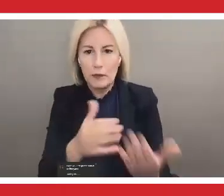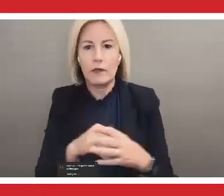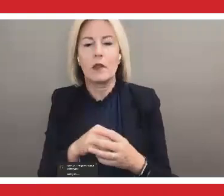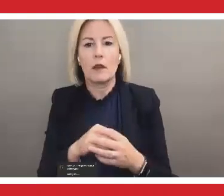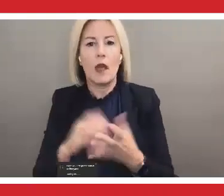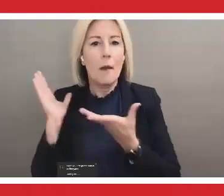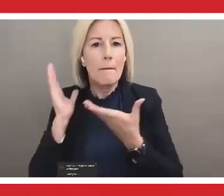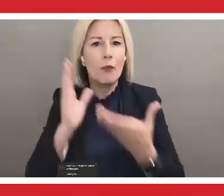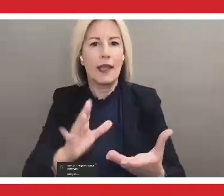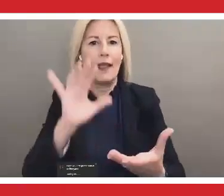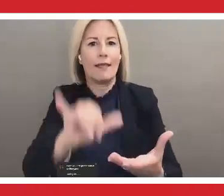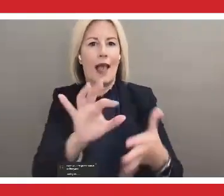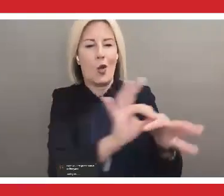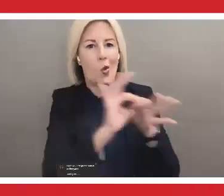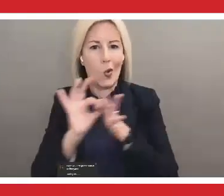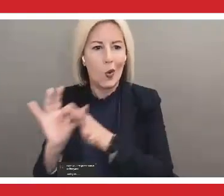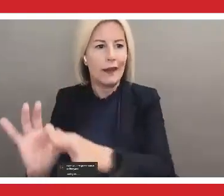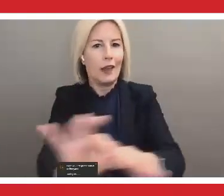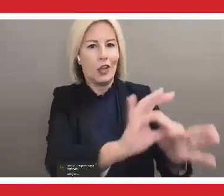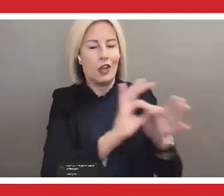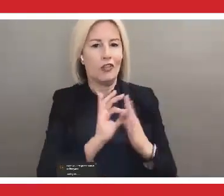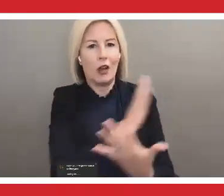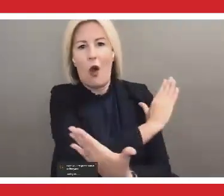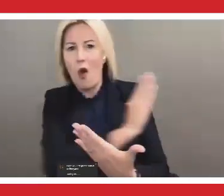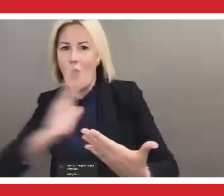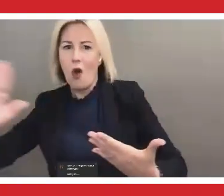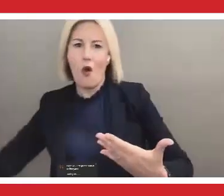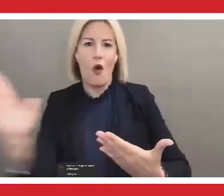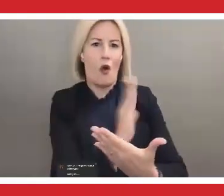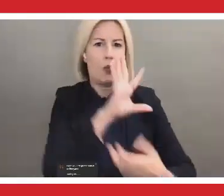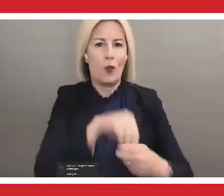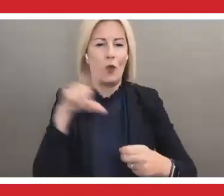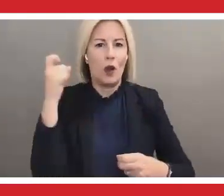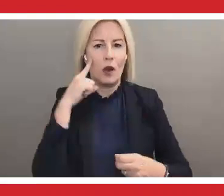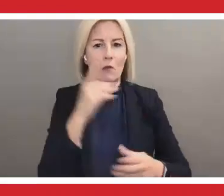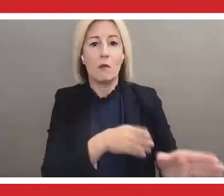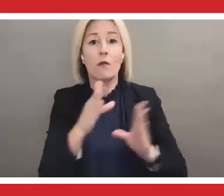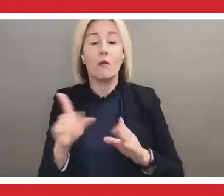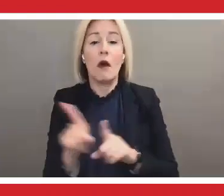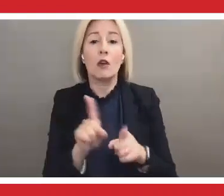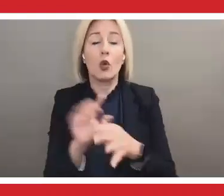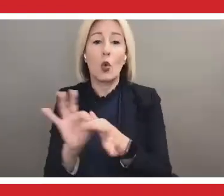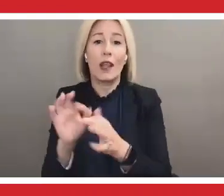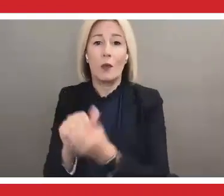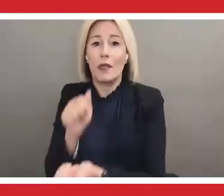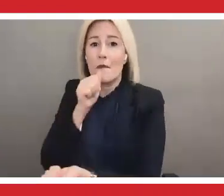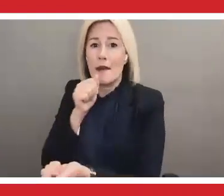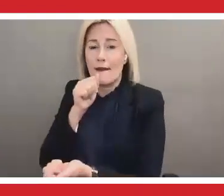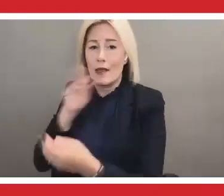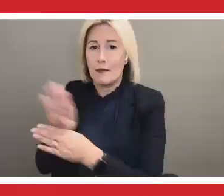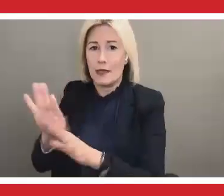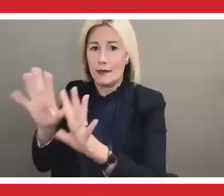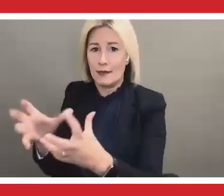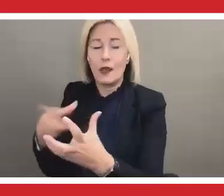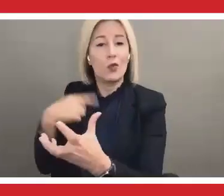coordination across the board within the government. Also important is coordinating with the private sector. And we saw the possibilities, that the